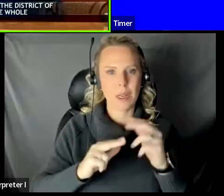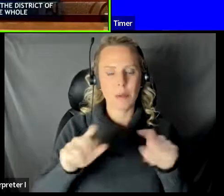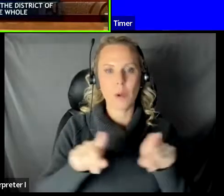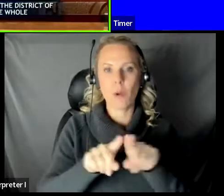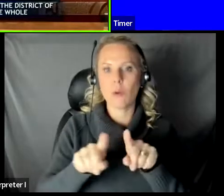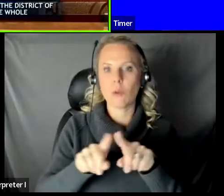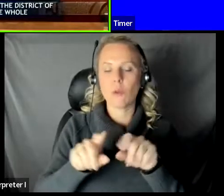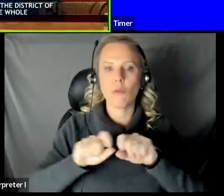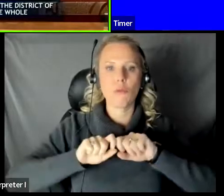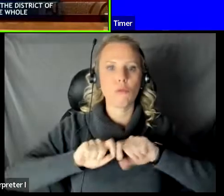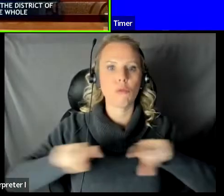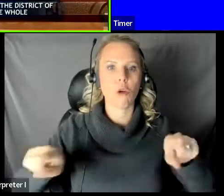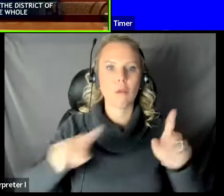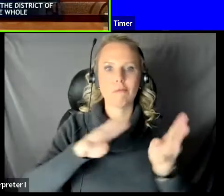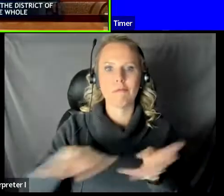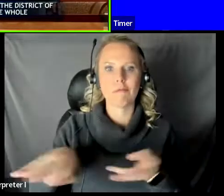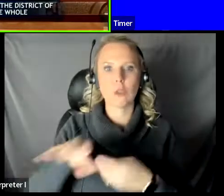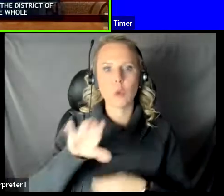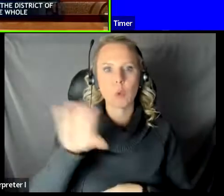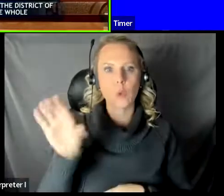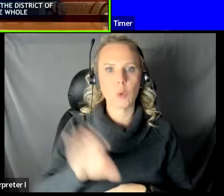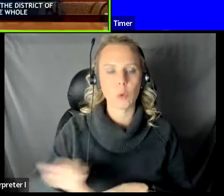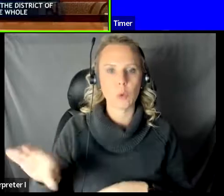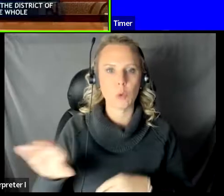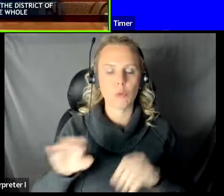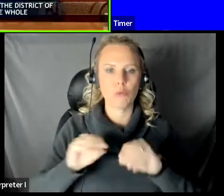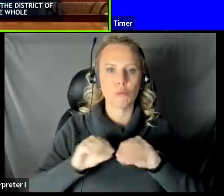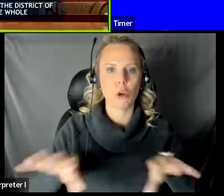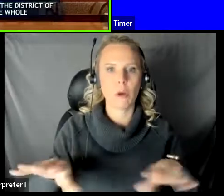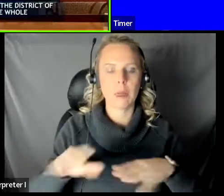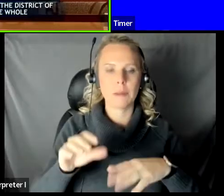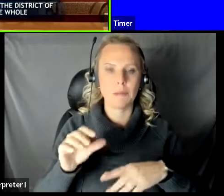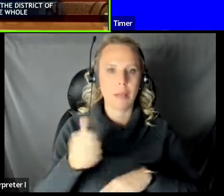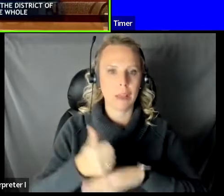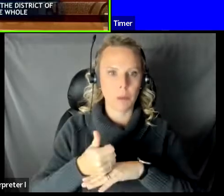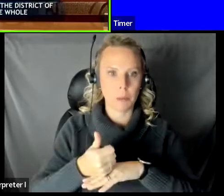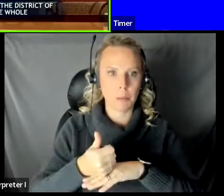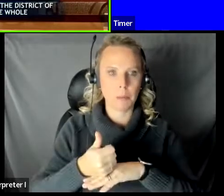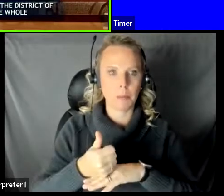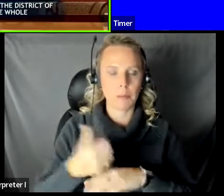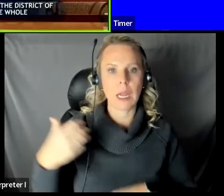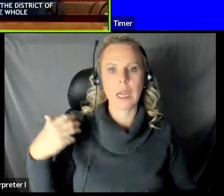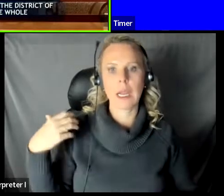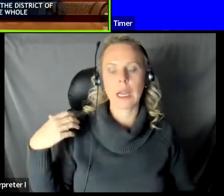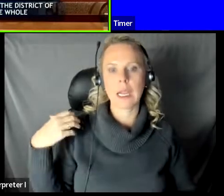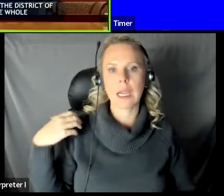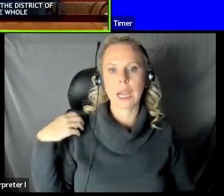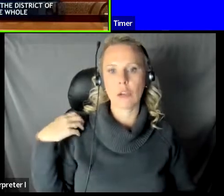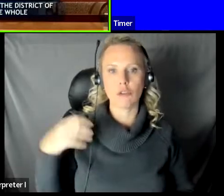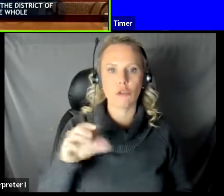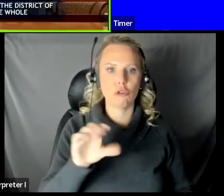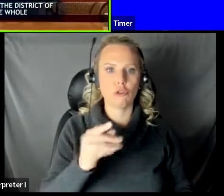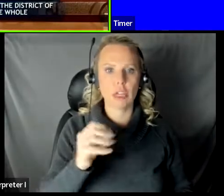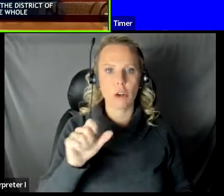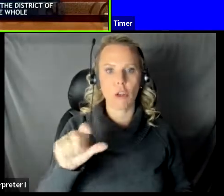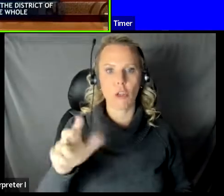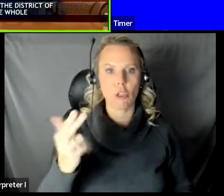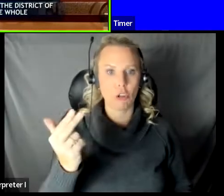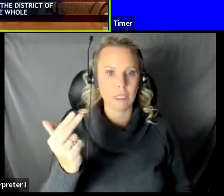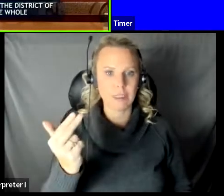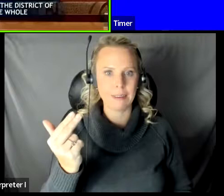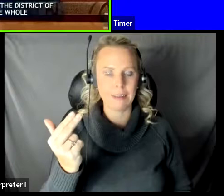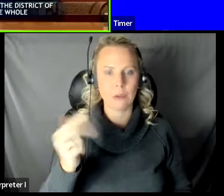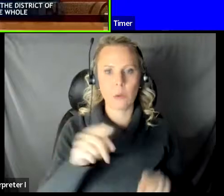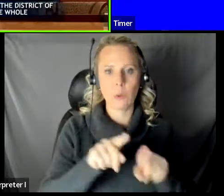being broadcast live via the Zoom video conference broadcast platform, Council Channel 13, and